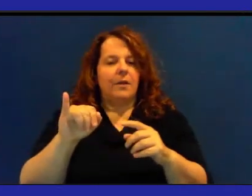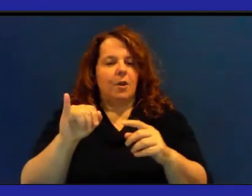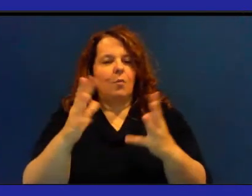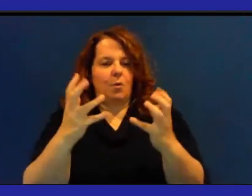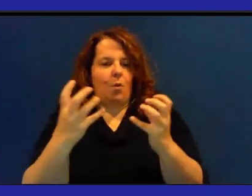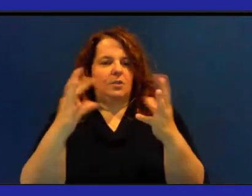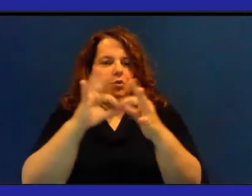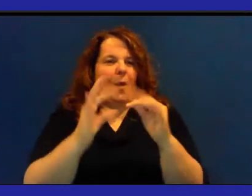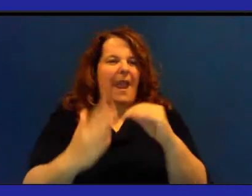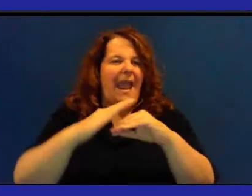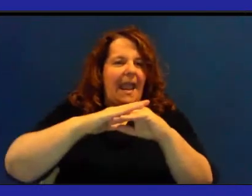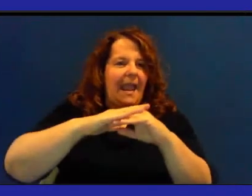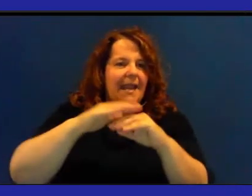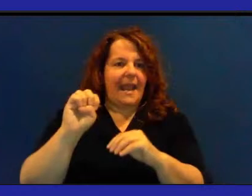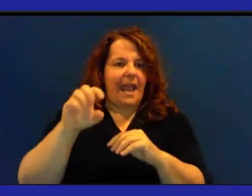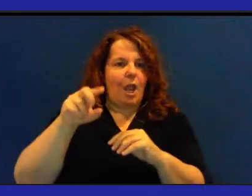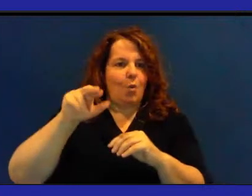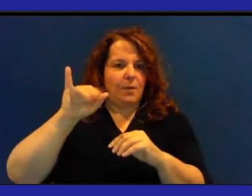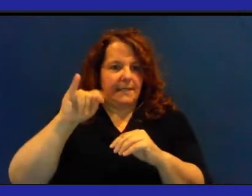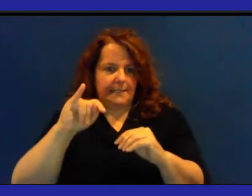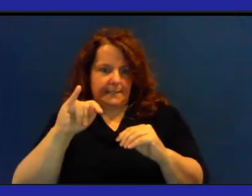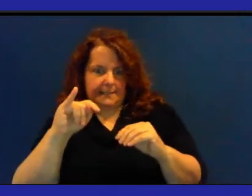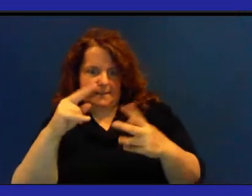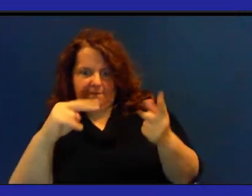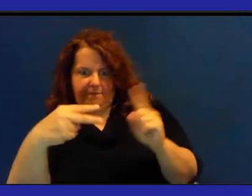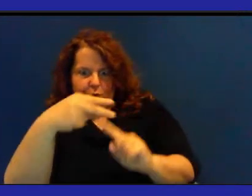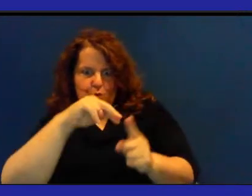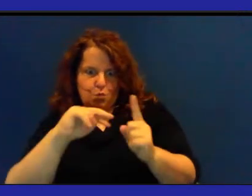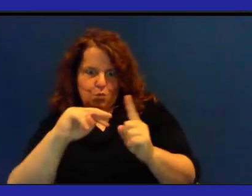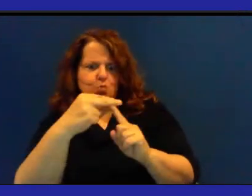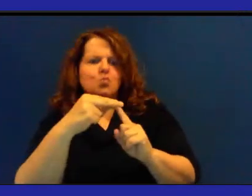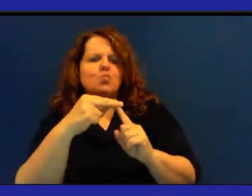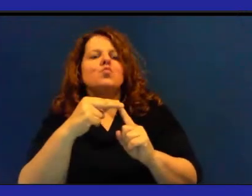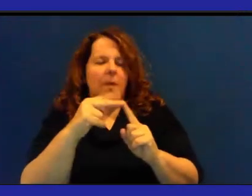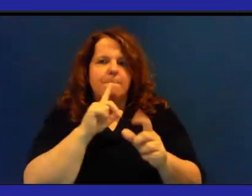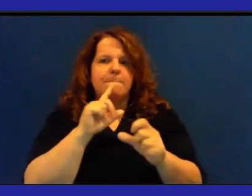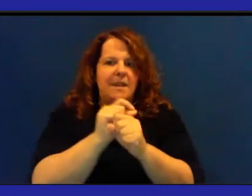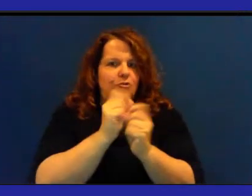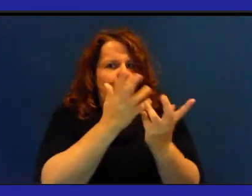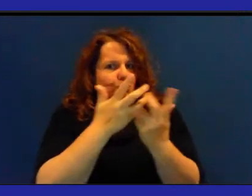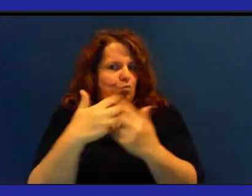we're tracking all the improvements we're making there and making sure they are